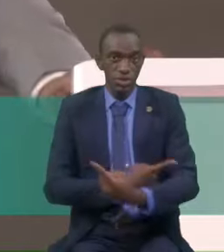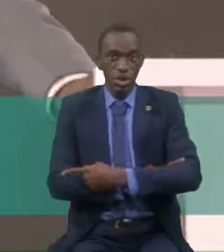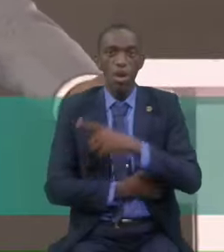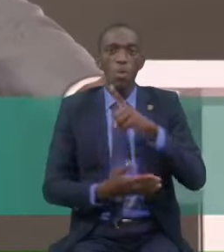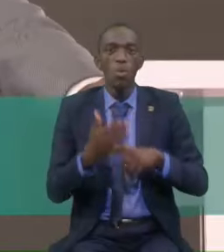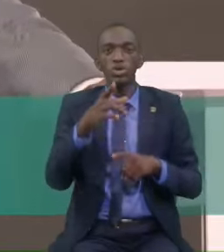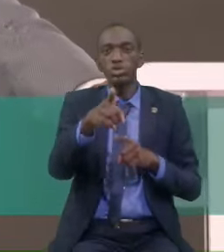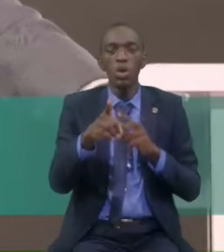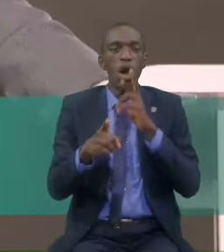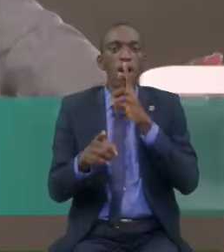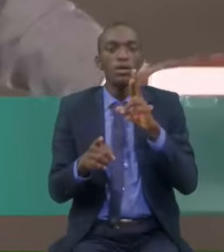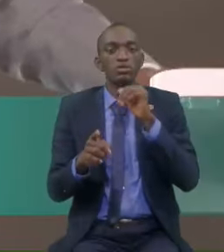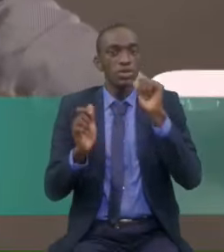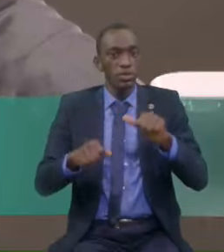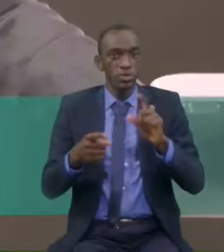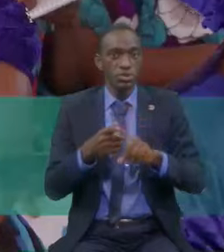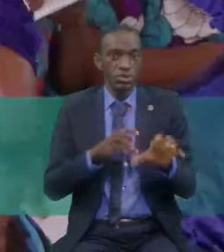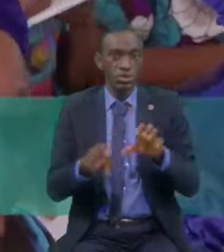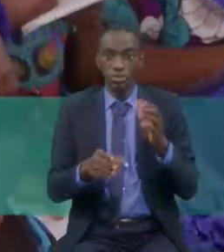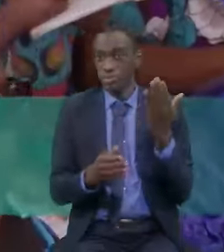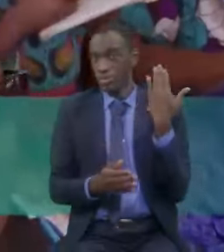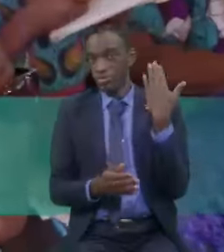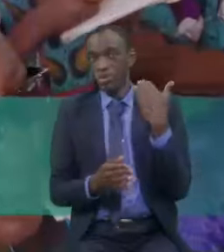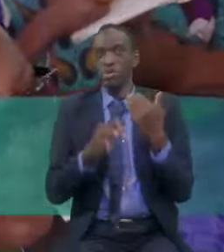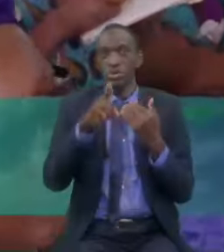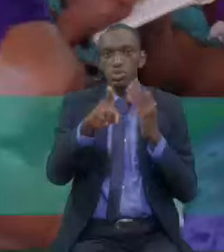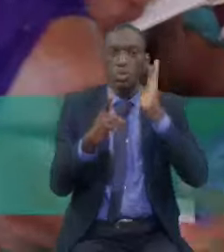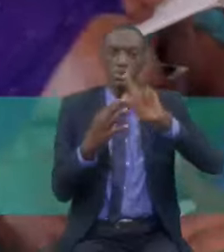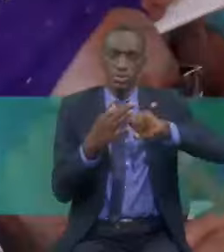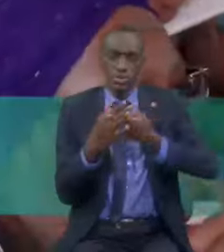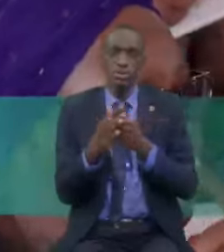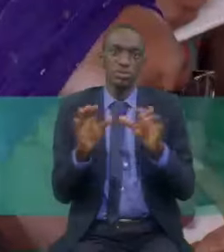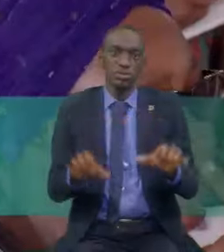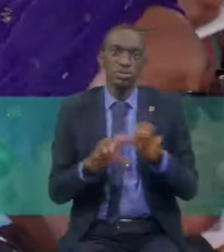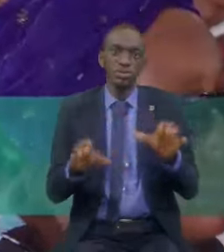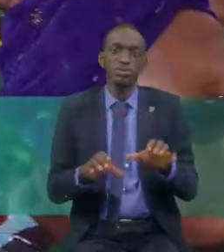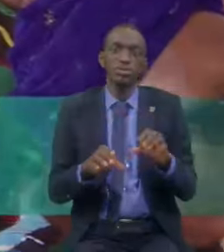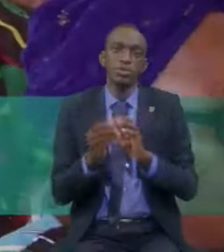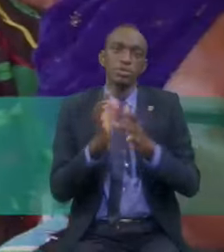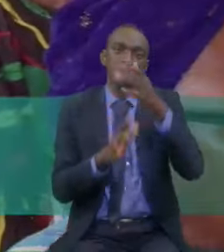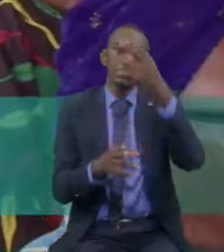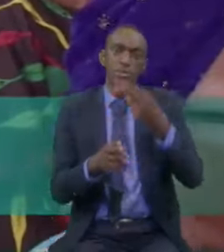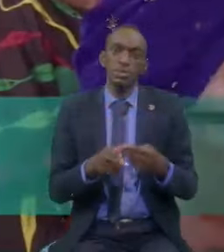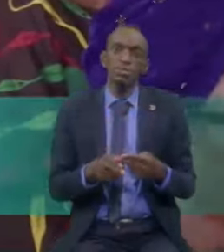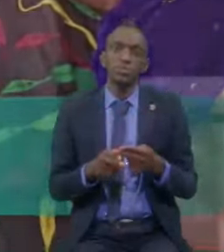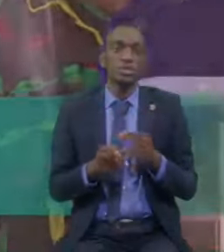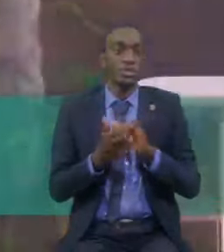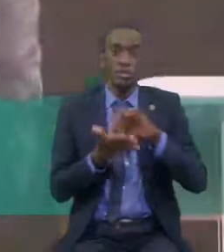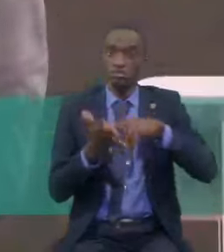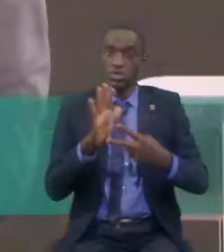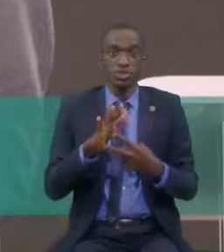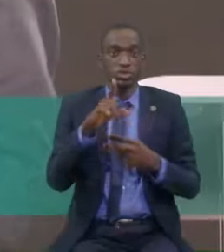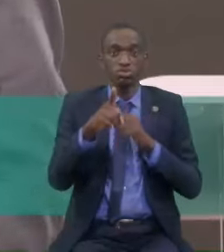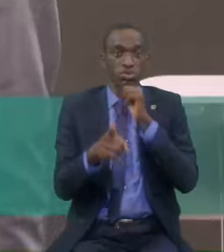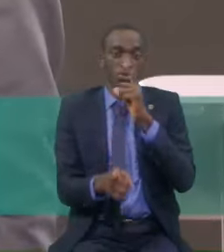past, you begin to do. But that means you're not just going to sit down and